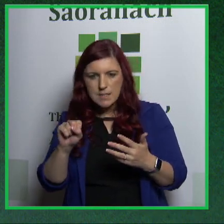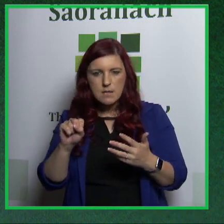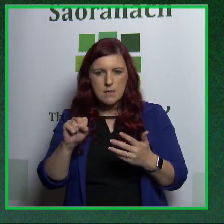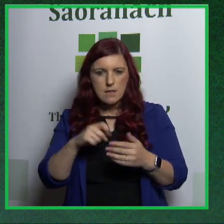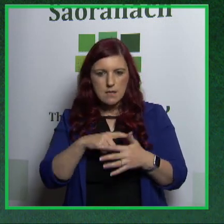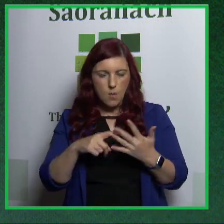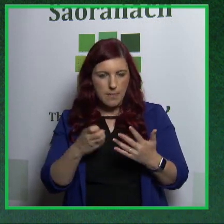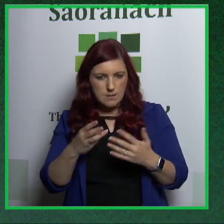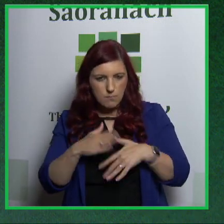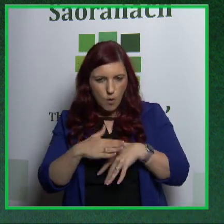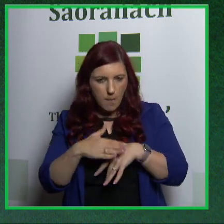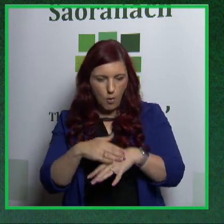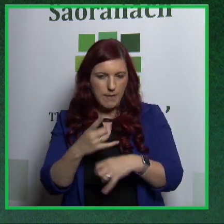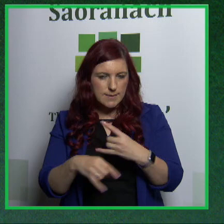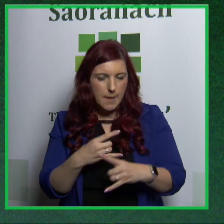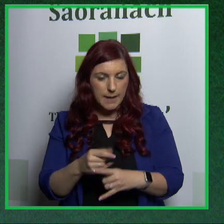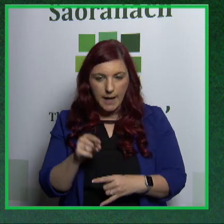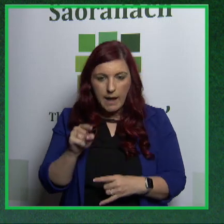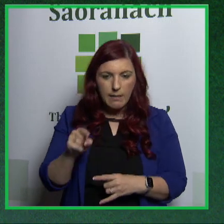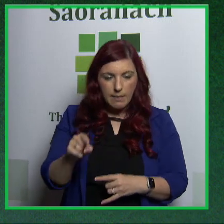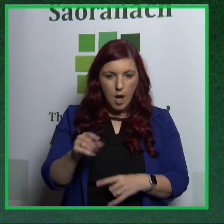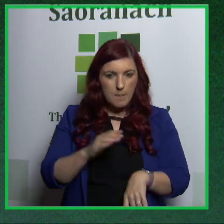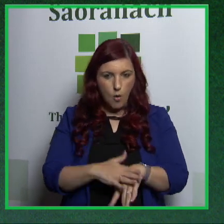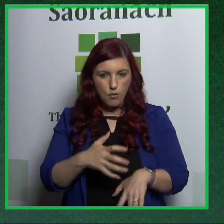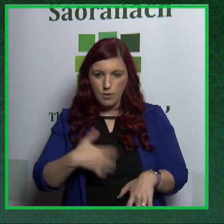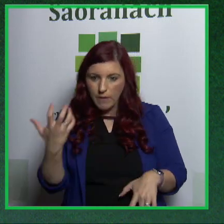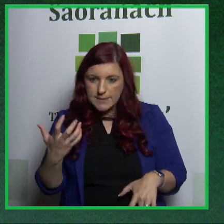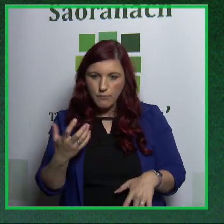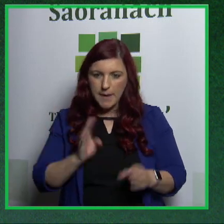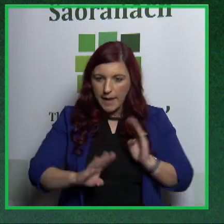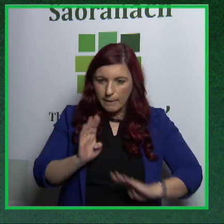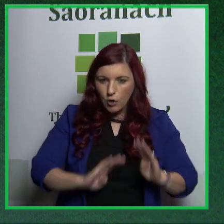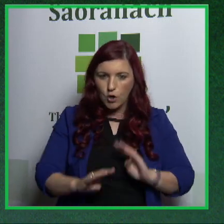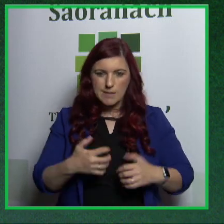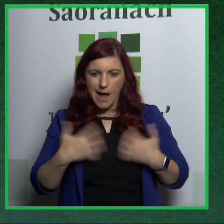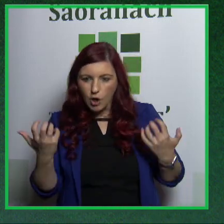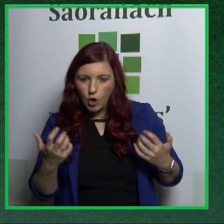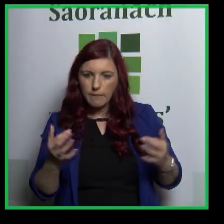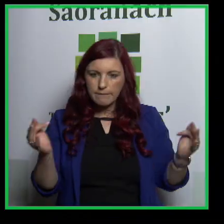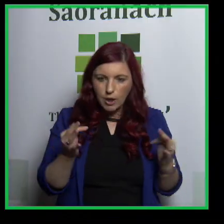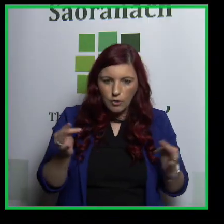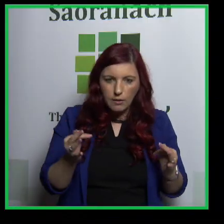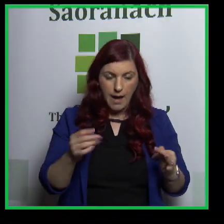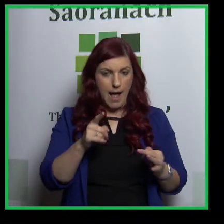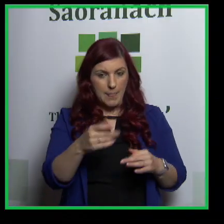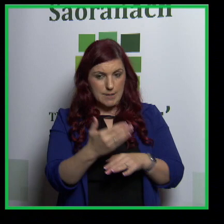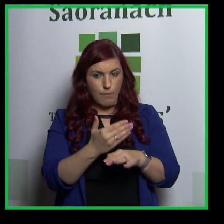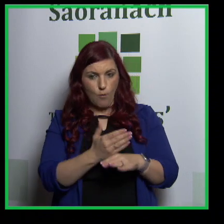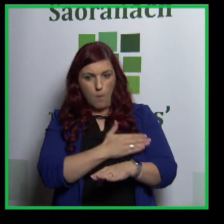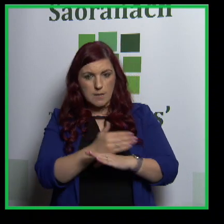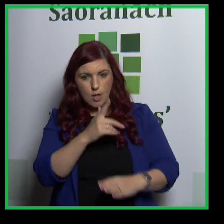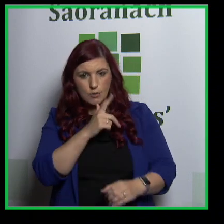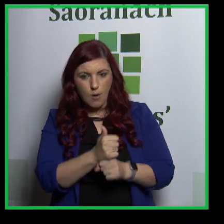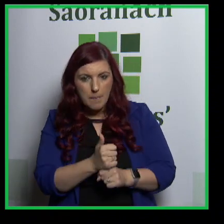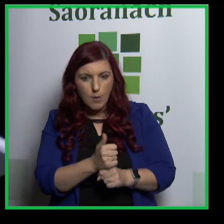more of a nubber, which brings more like aggression behaviours, anger, fear. And that's before we get to